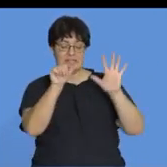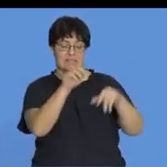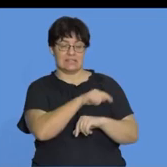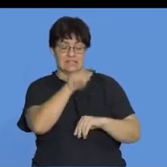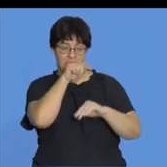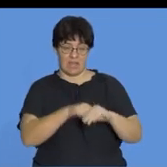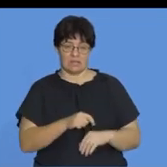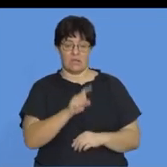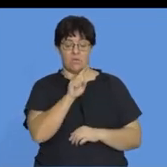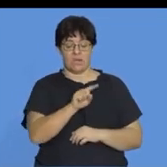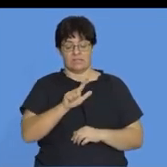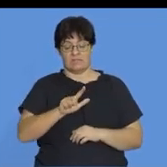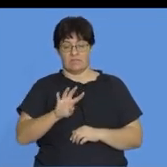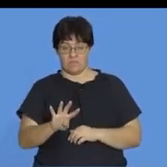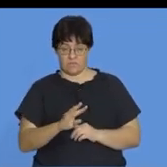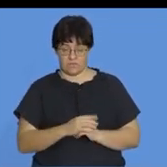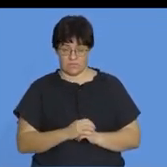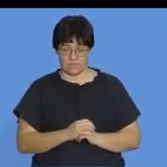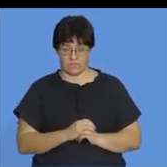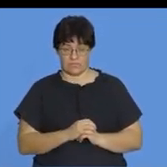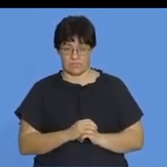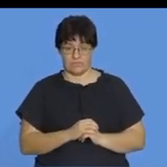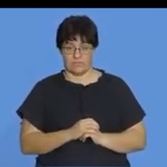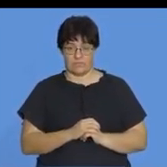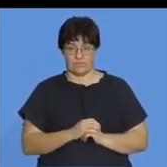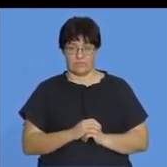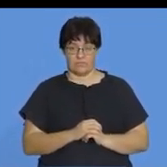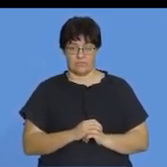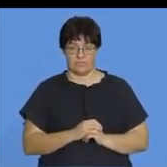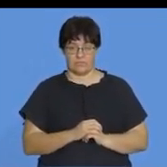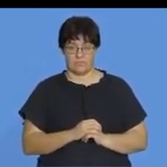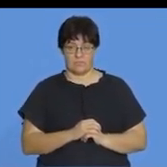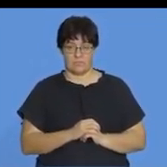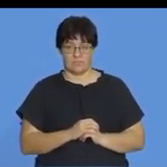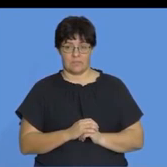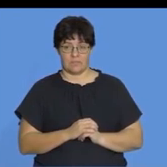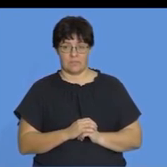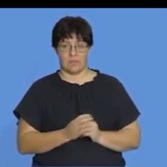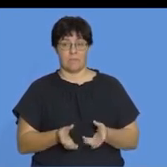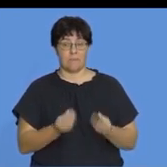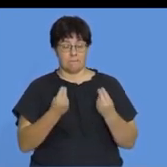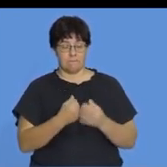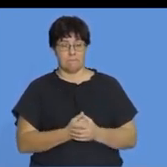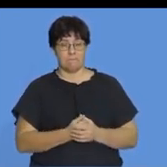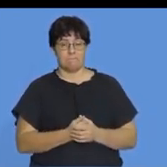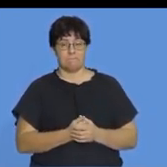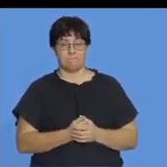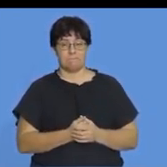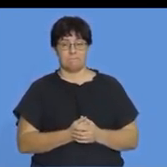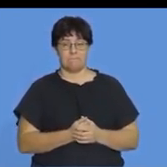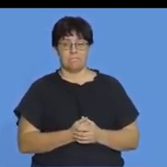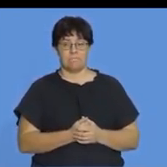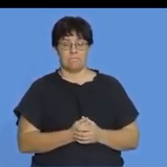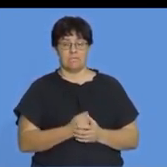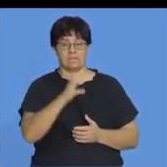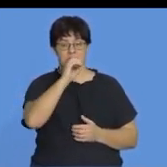divided by the molar mass, which is 174, right? Okay, what do we get? It gives us, as a